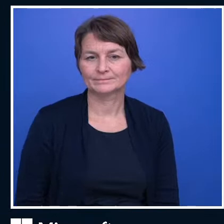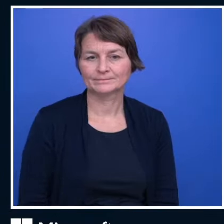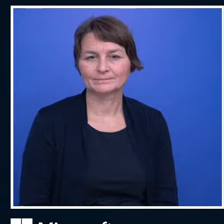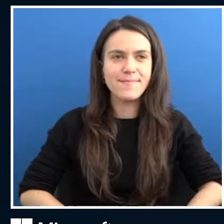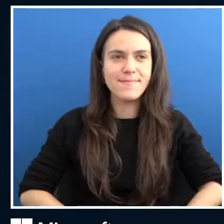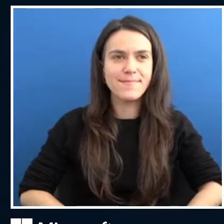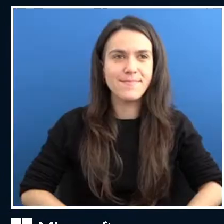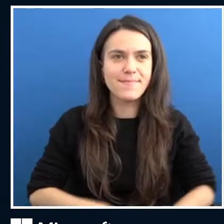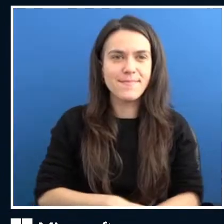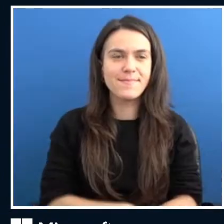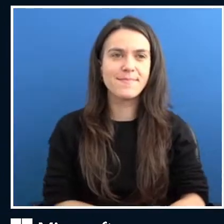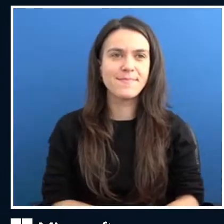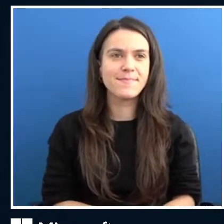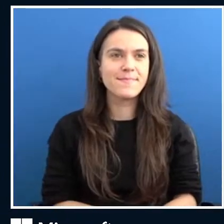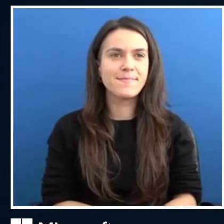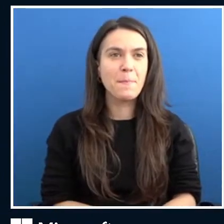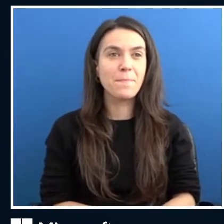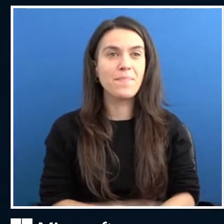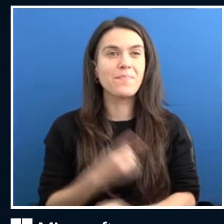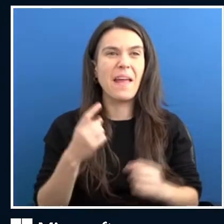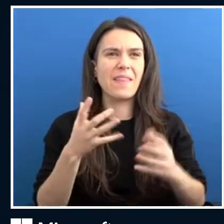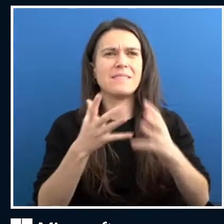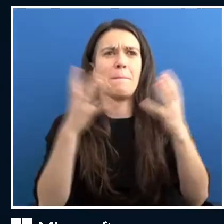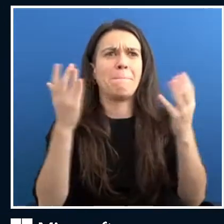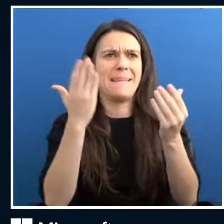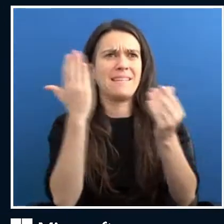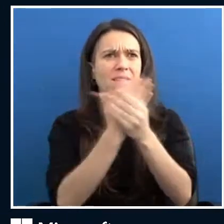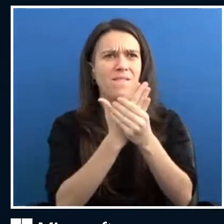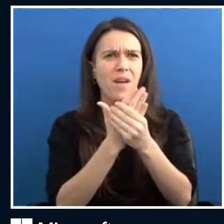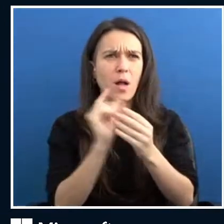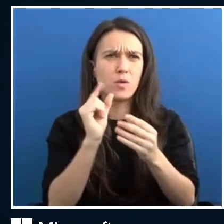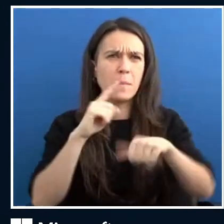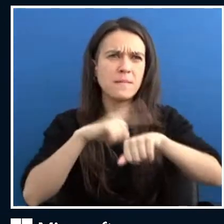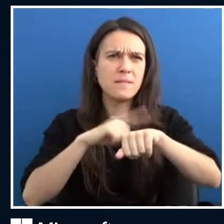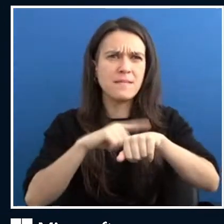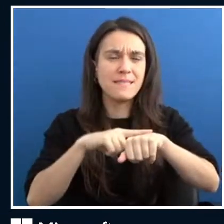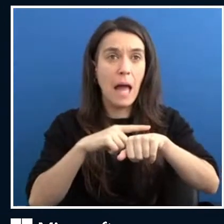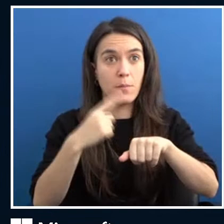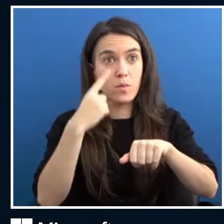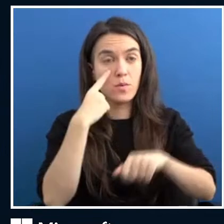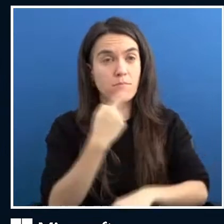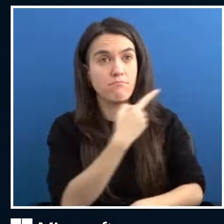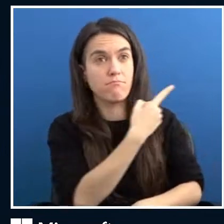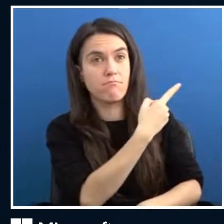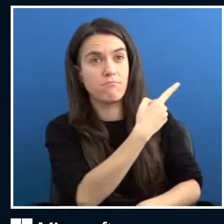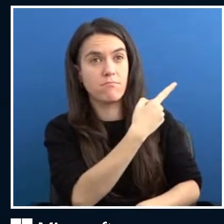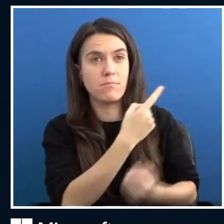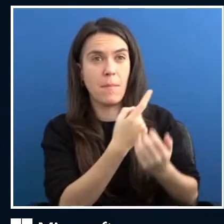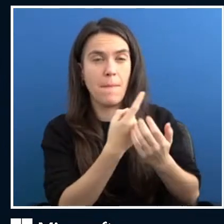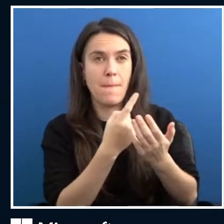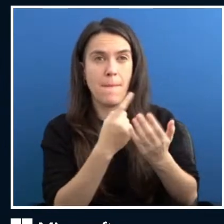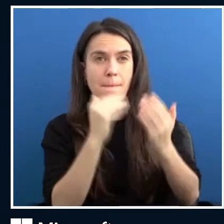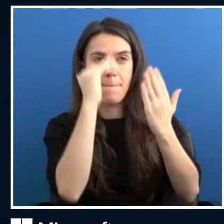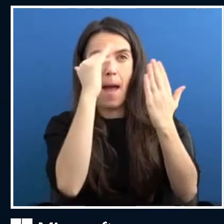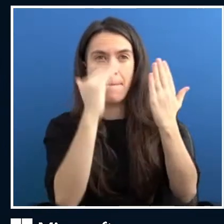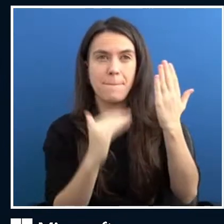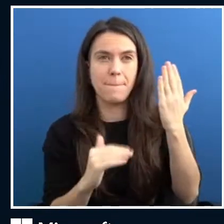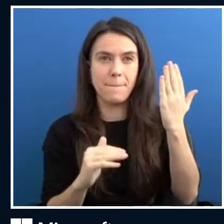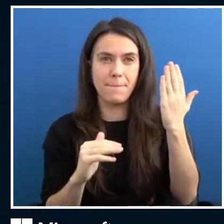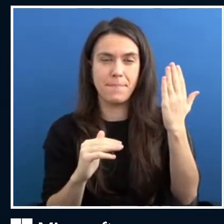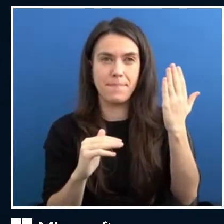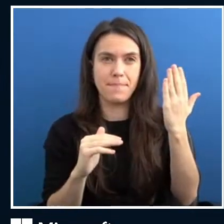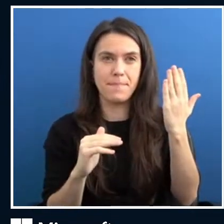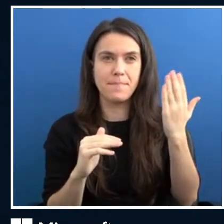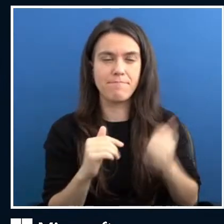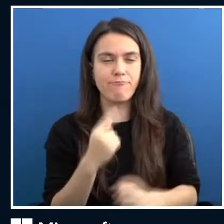it's a huge file. Yeah, so here we have mapping and MFCCs. So you can have an idea